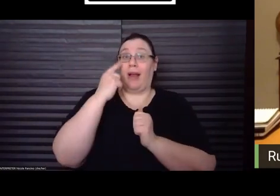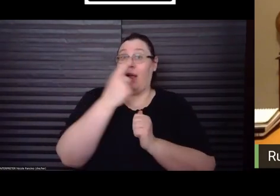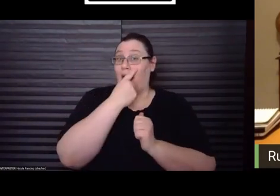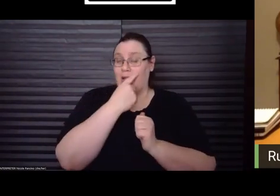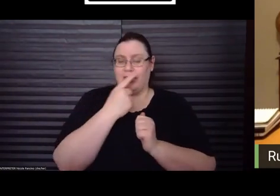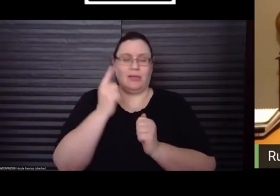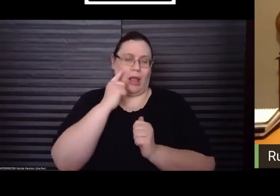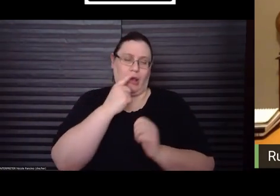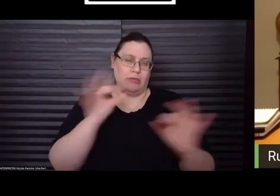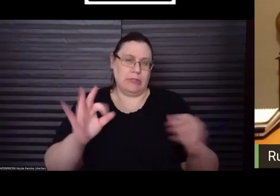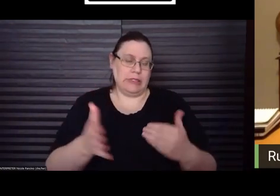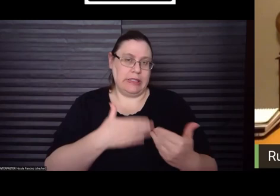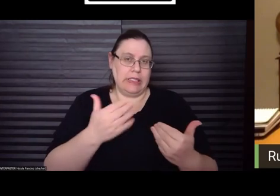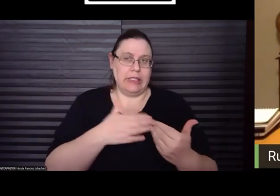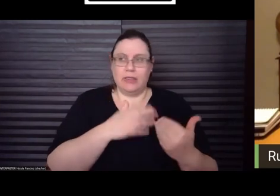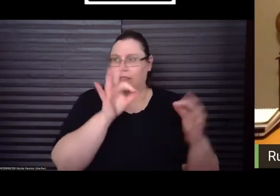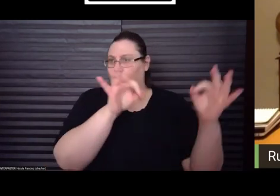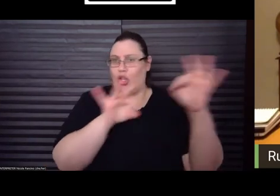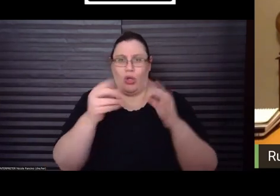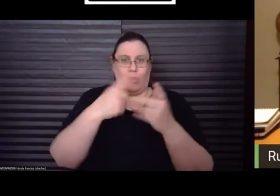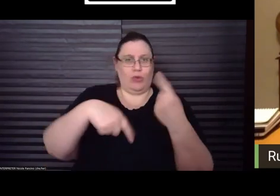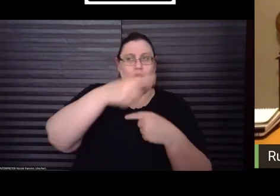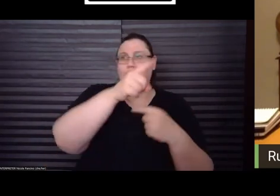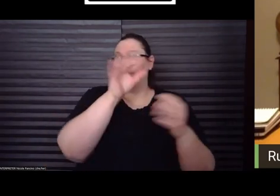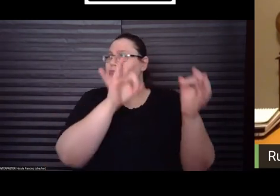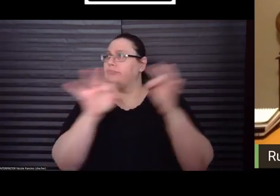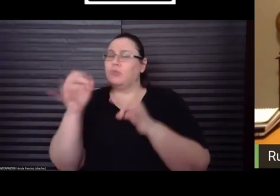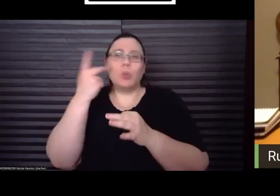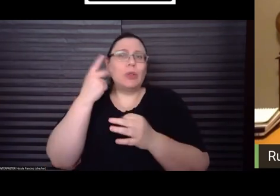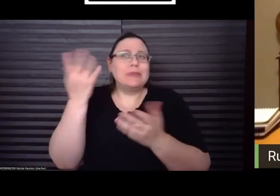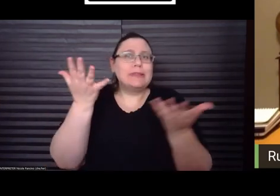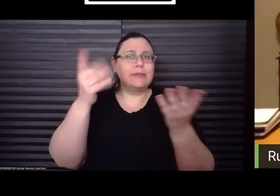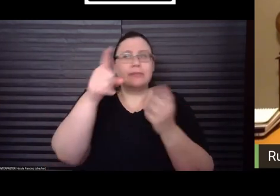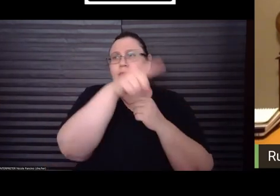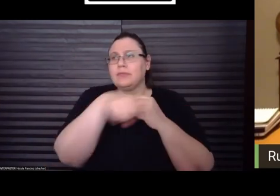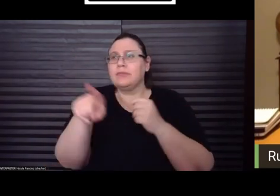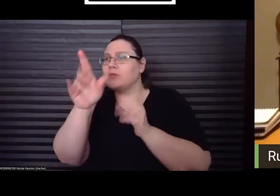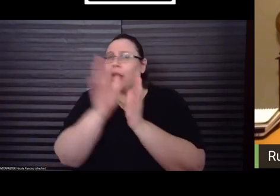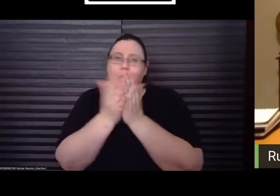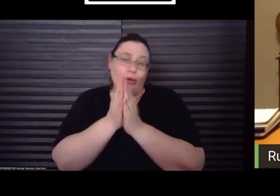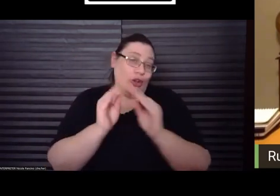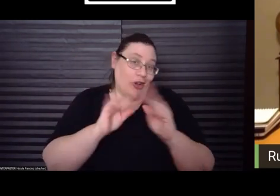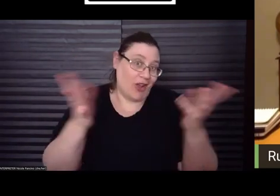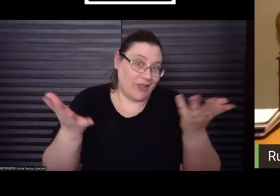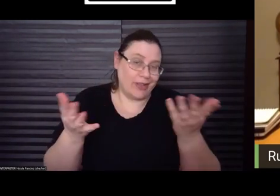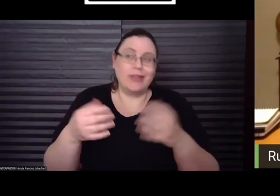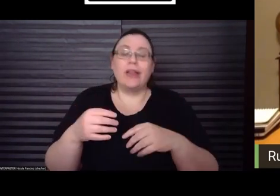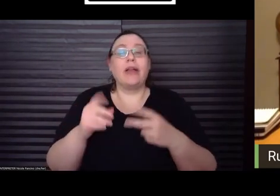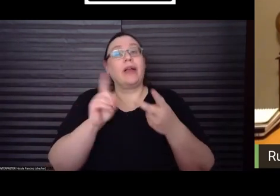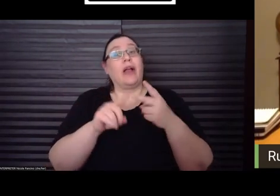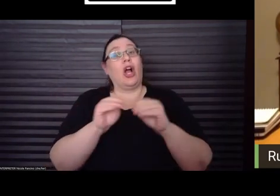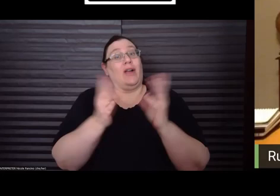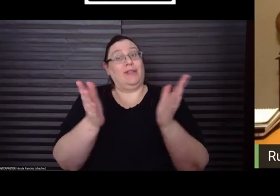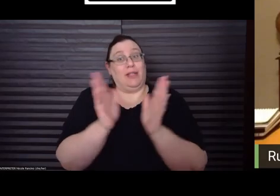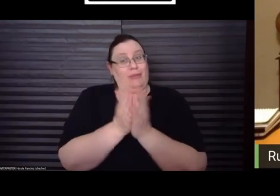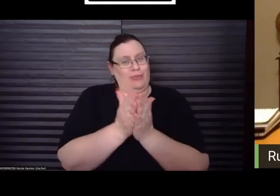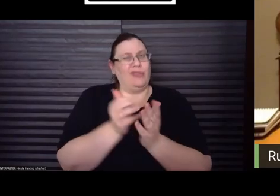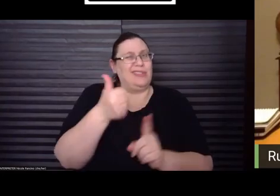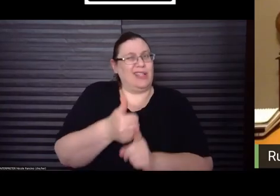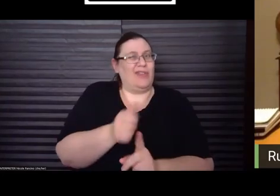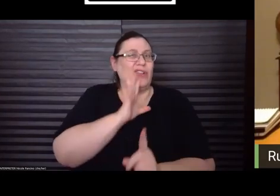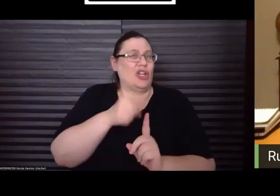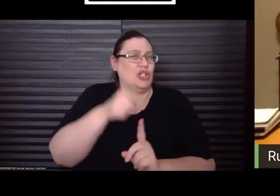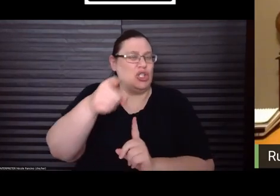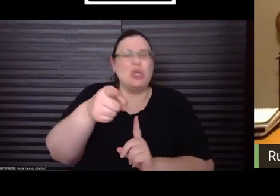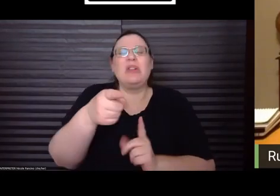your eyes, because eyes are easy. Look at all the things around you. What do you see? A book, obviously. And obviously the book is